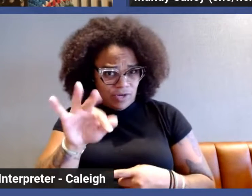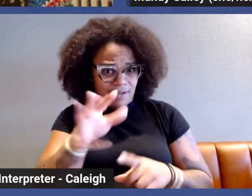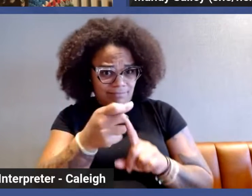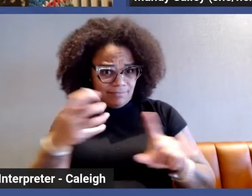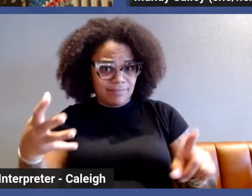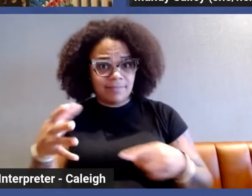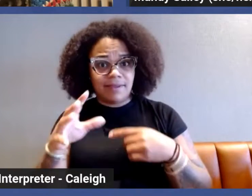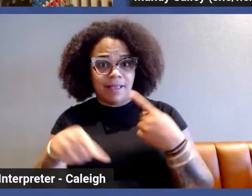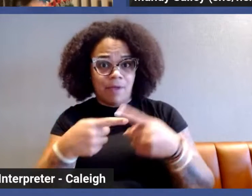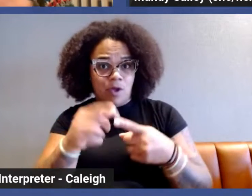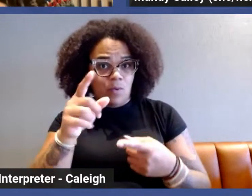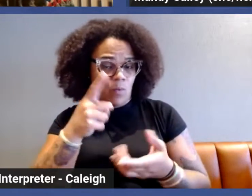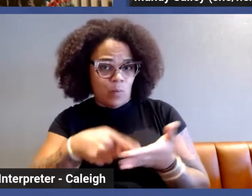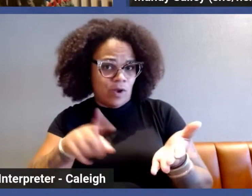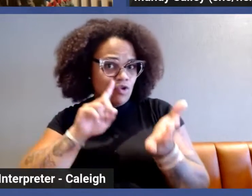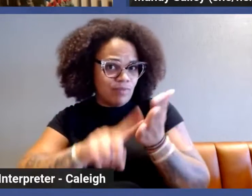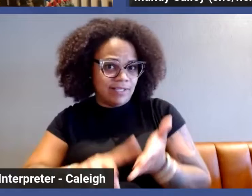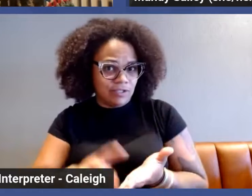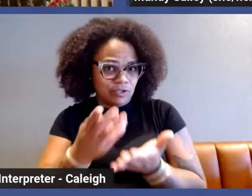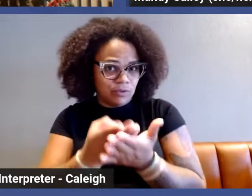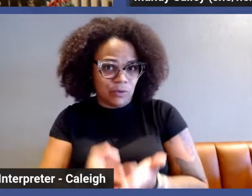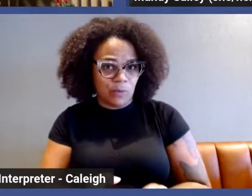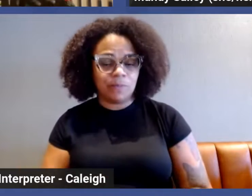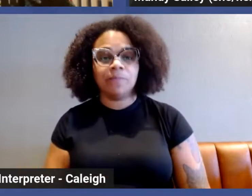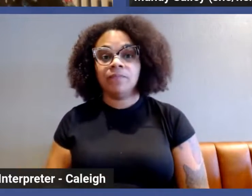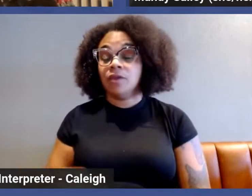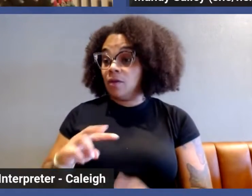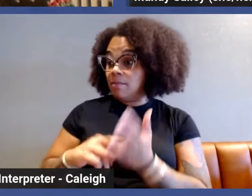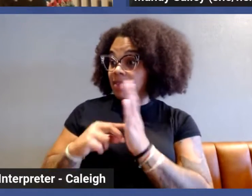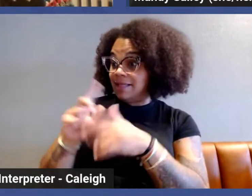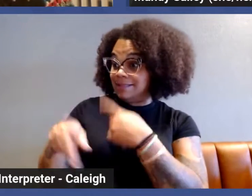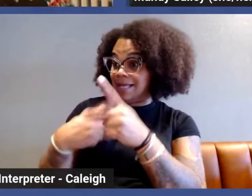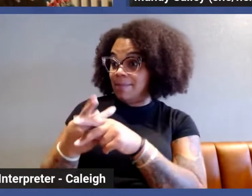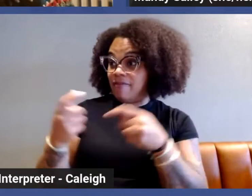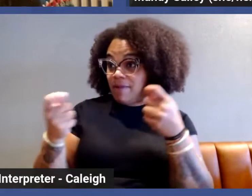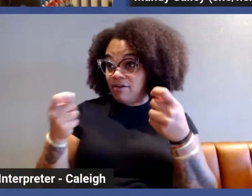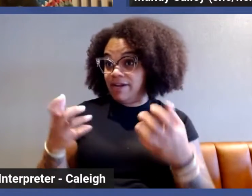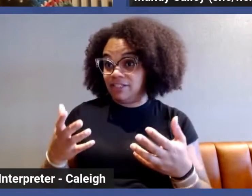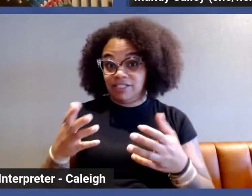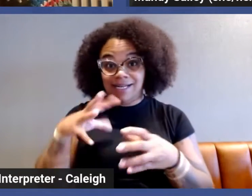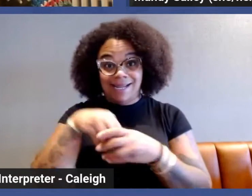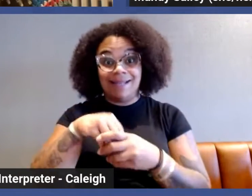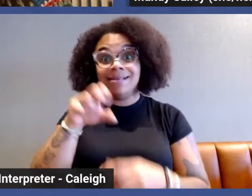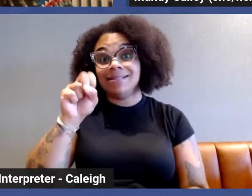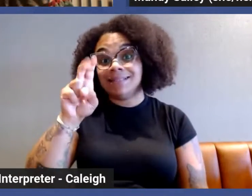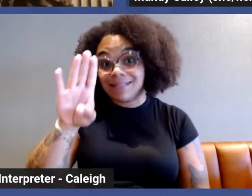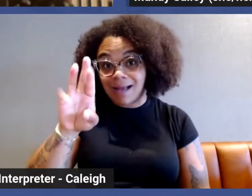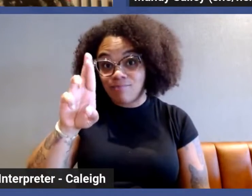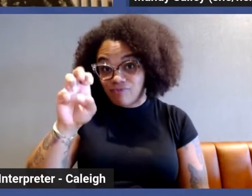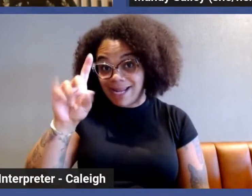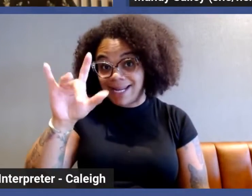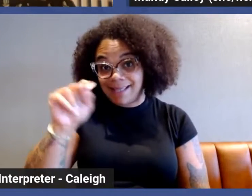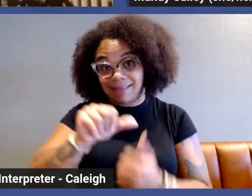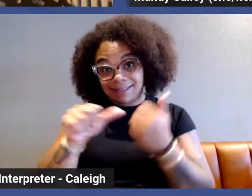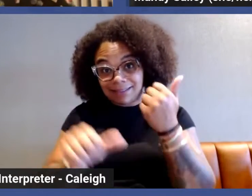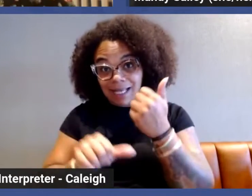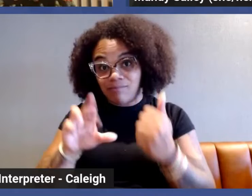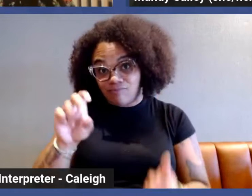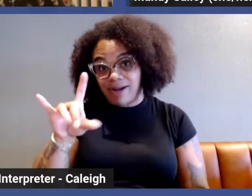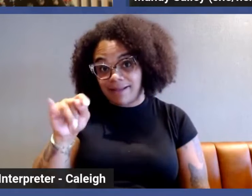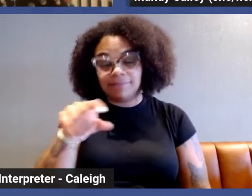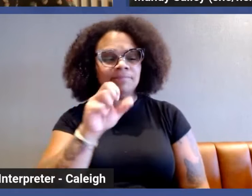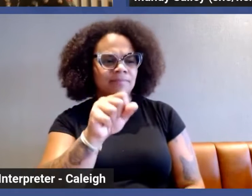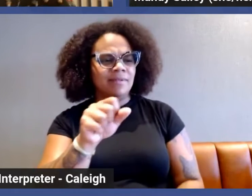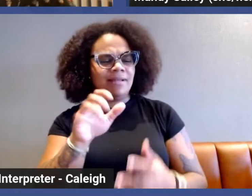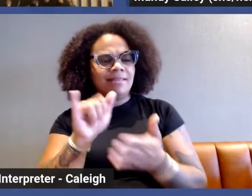So in terms of the type of moderation they're getting in subreddits? Right. So just sort of the unequal Mm.